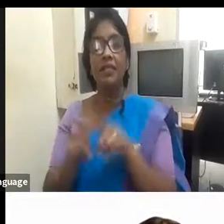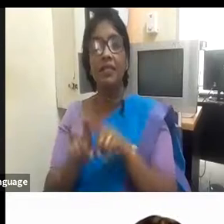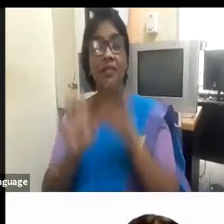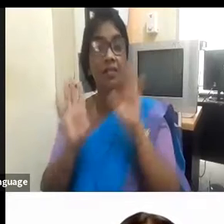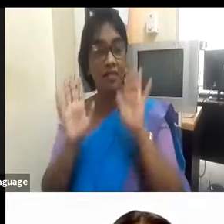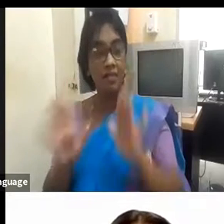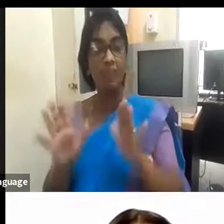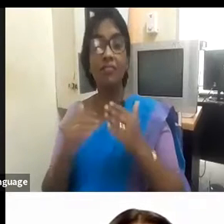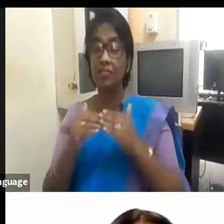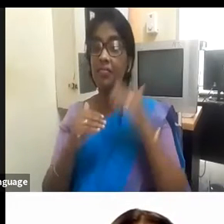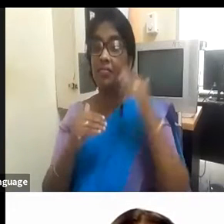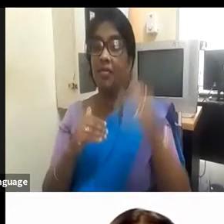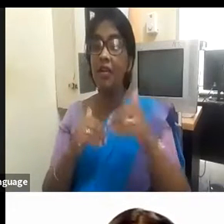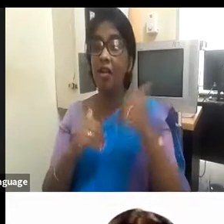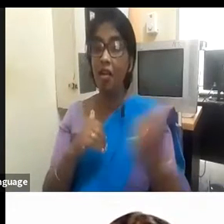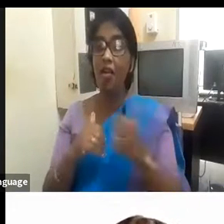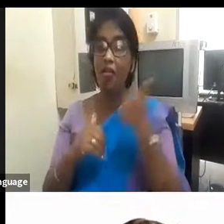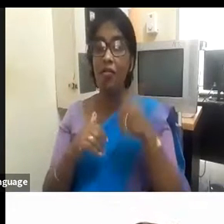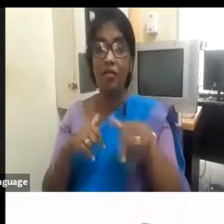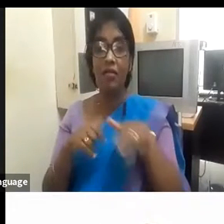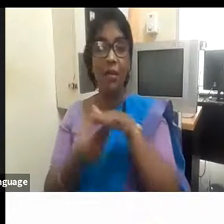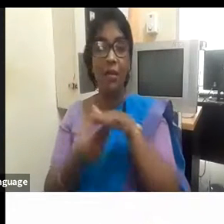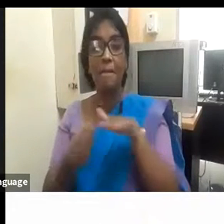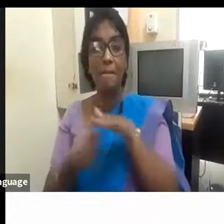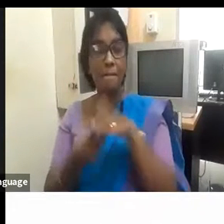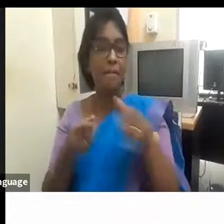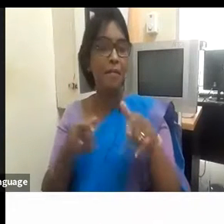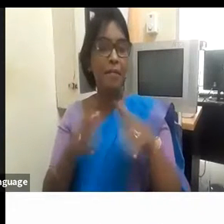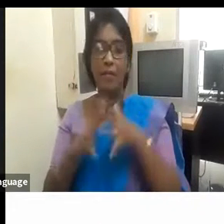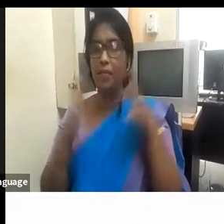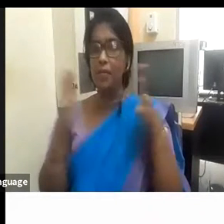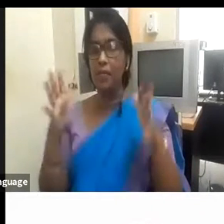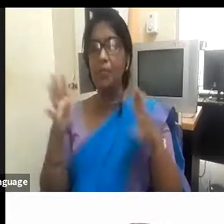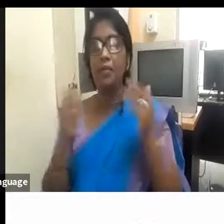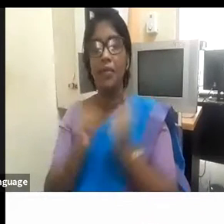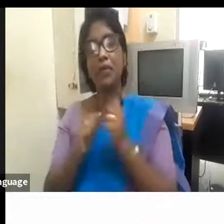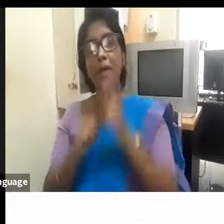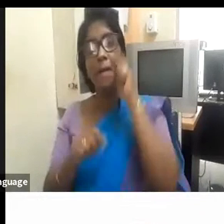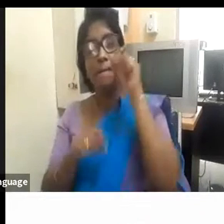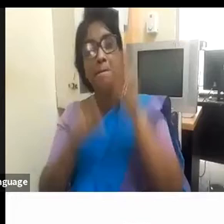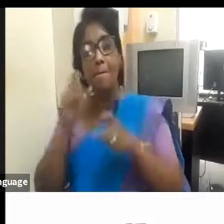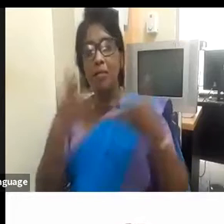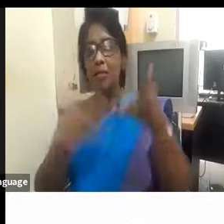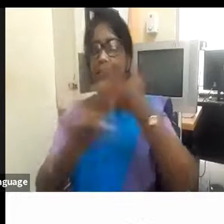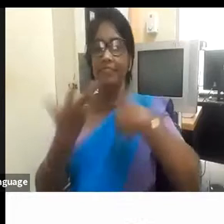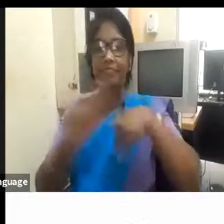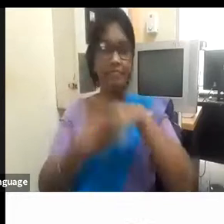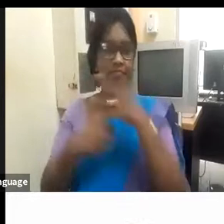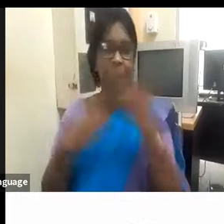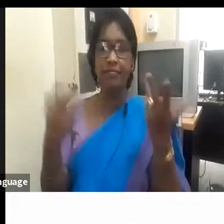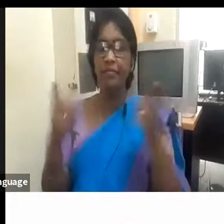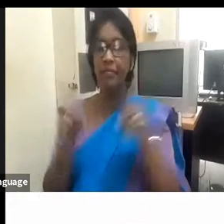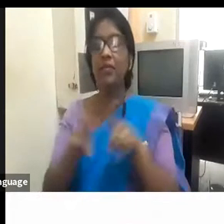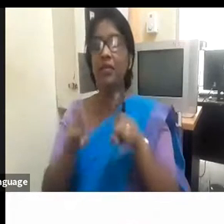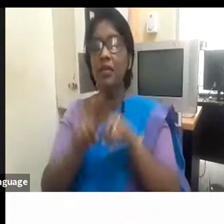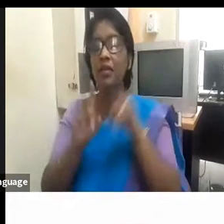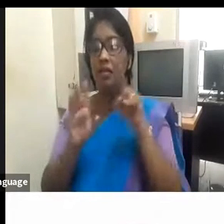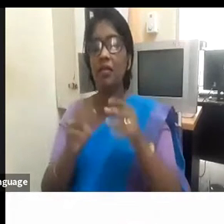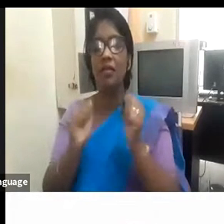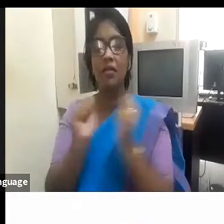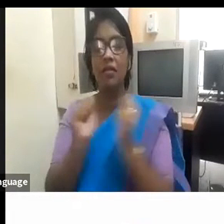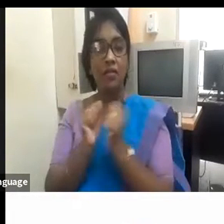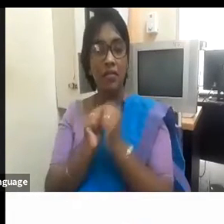very mobile. We have to really do those reforms so that we can retain as well as gain